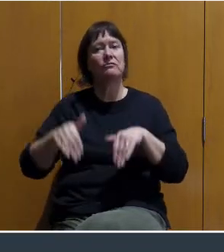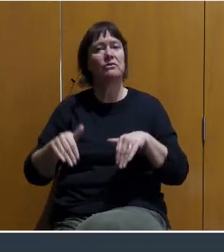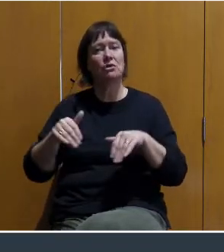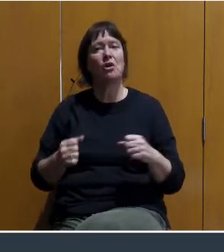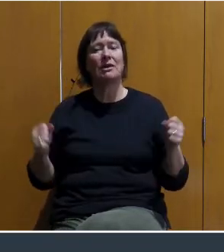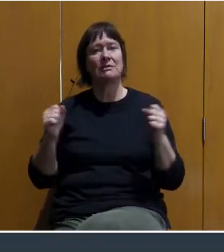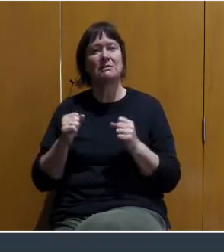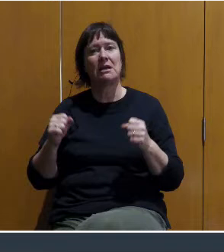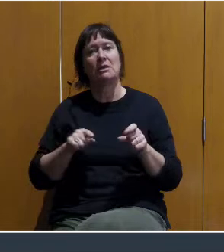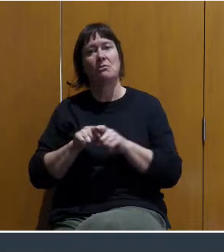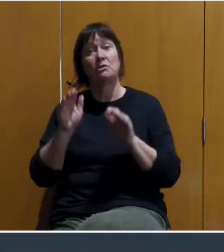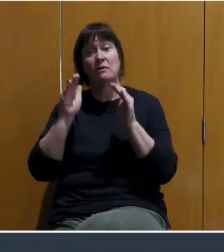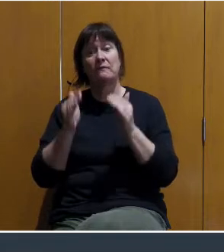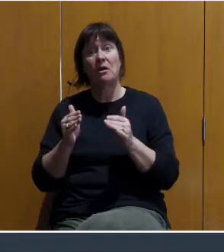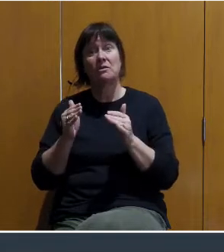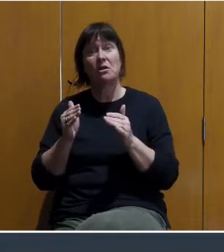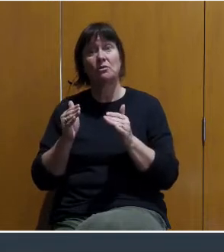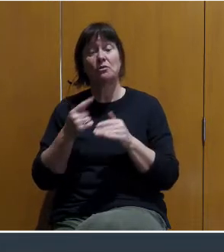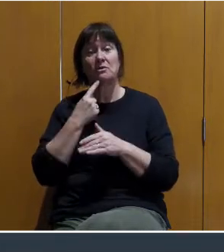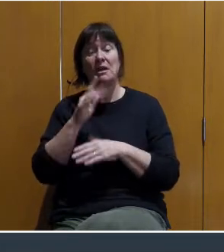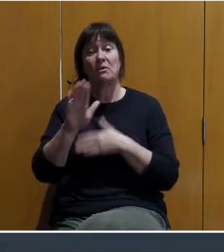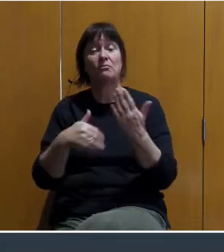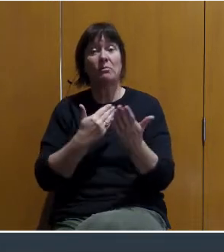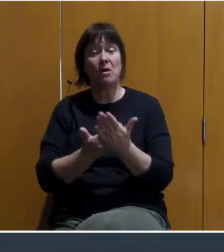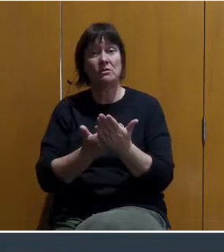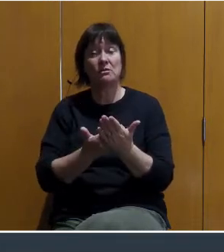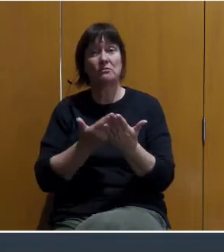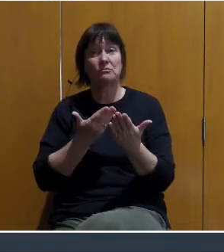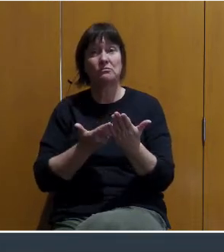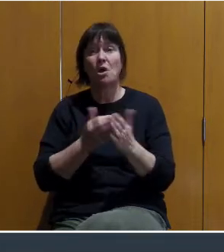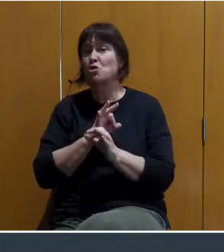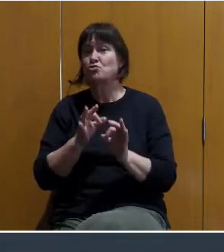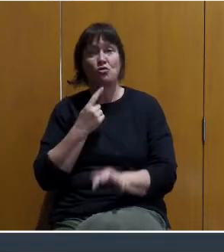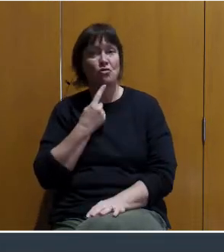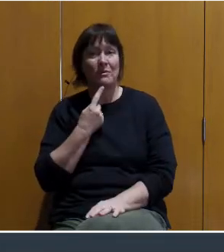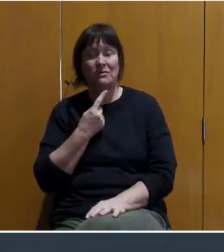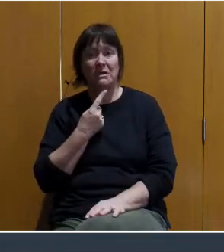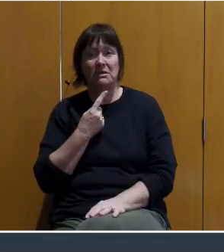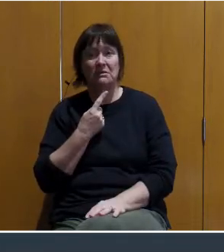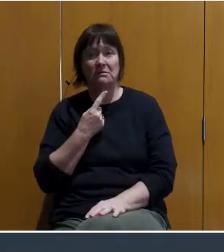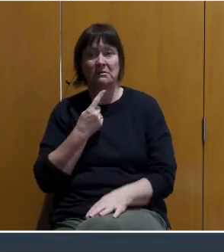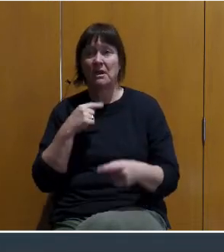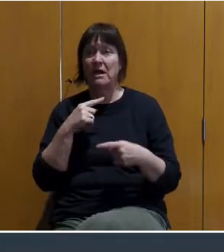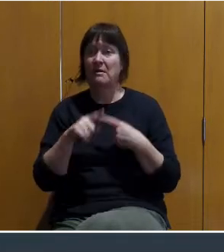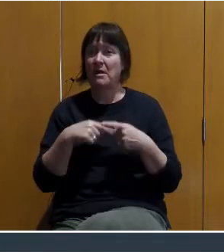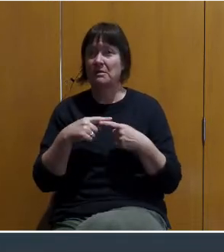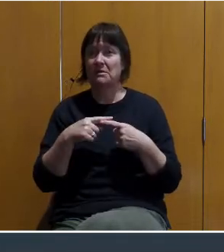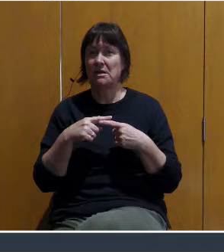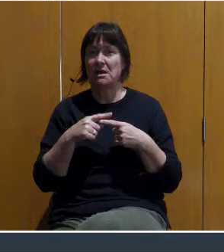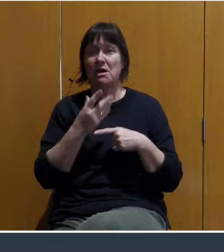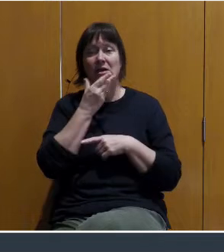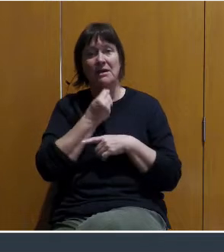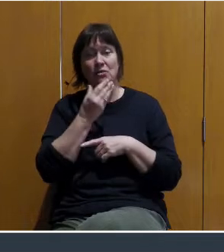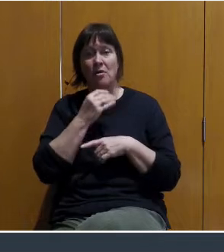was on what was in your statement of proposal. Certainly no commentary in there around the interim